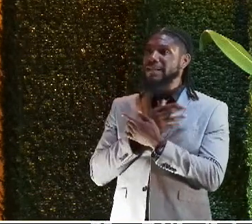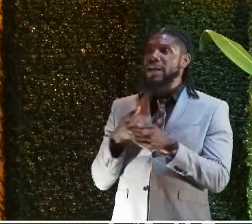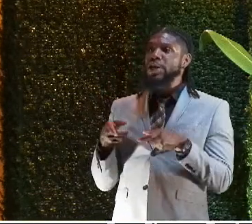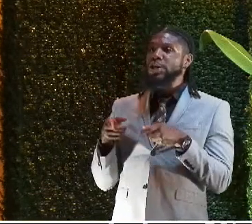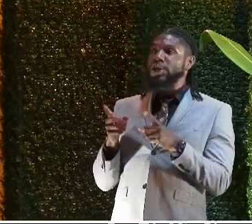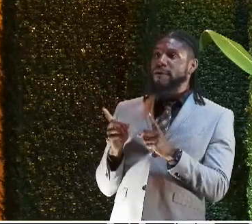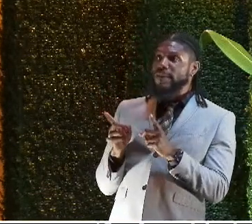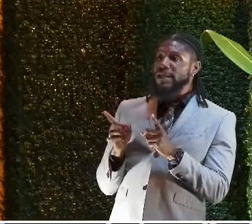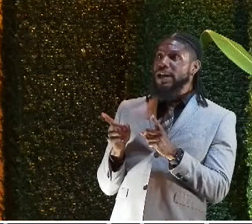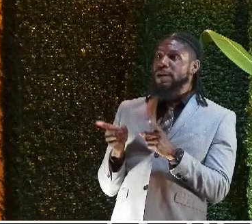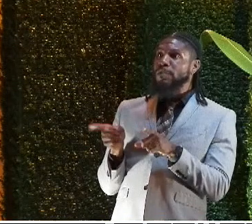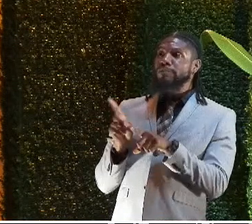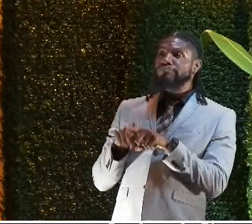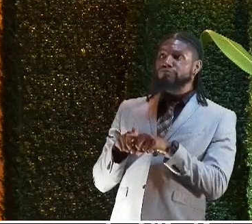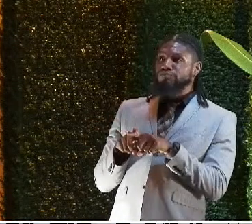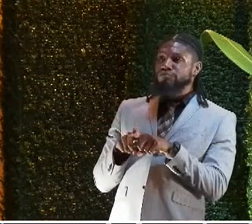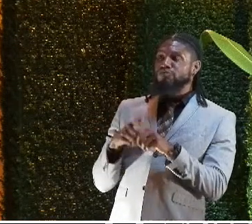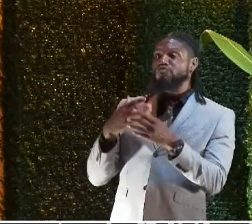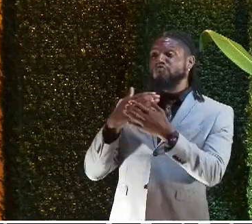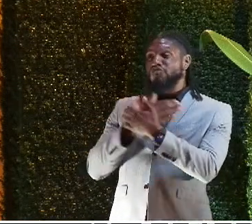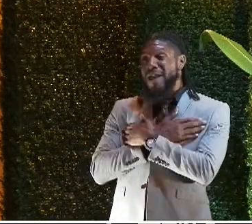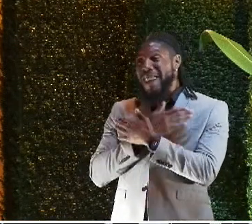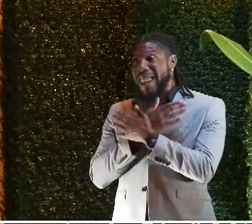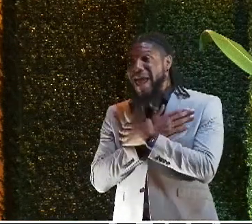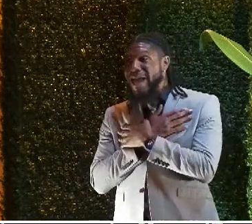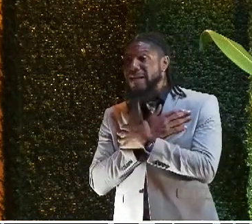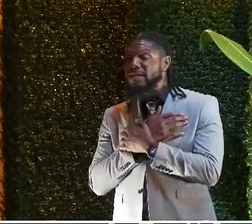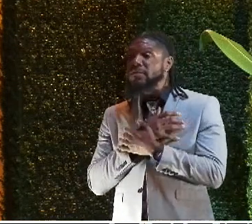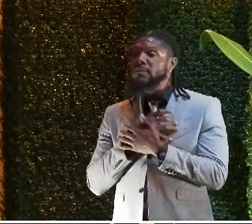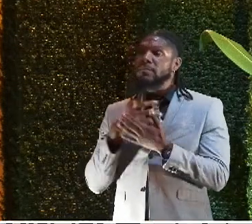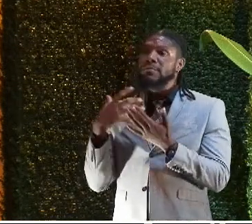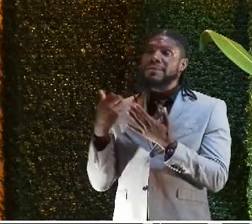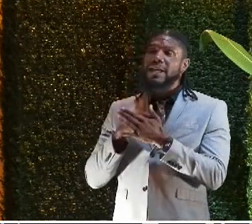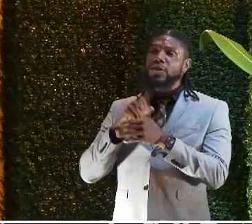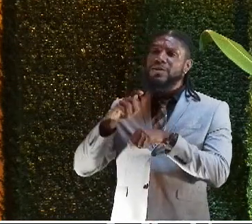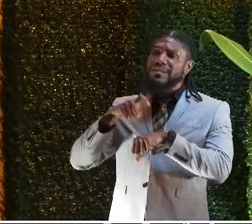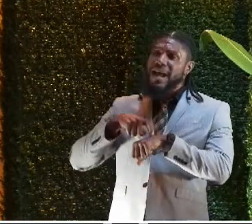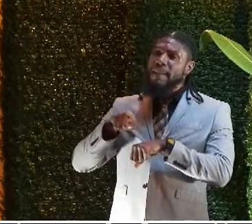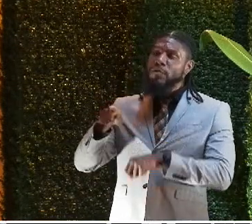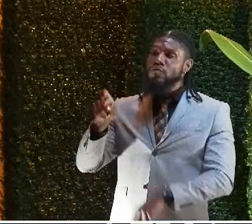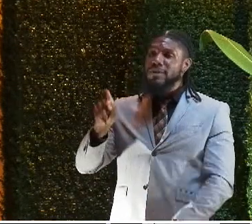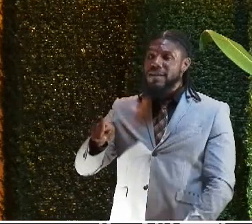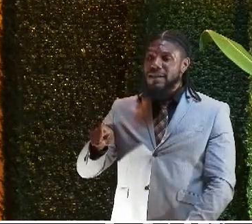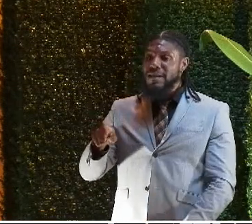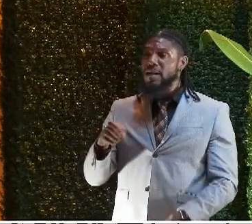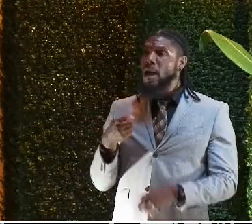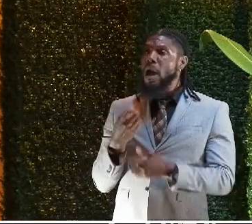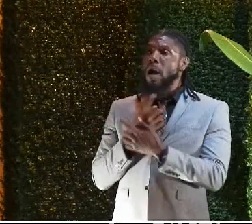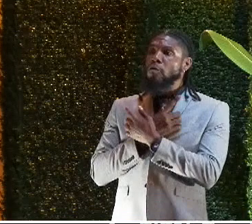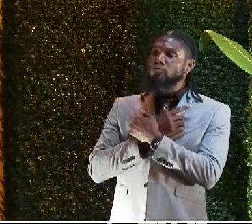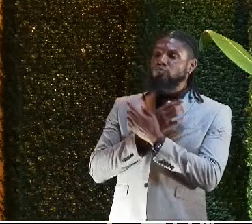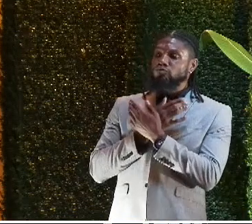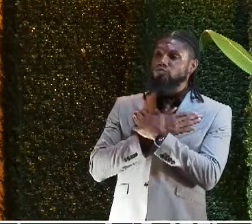Relax. Take all the time you need and jump back in when you're ready.